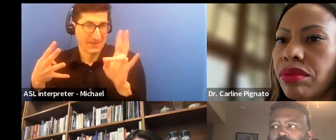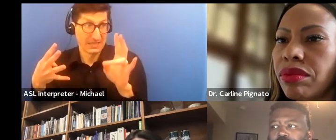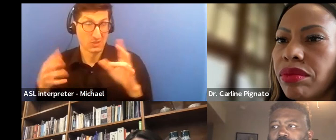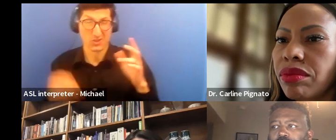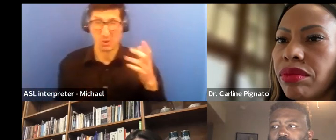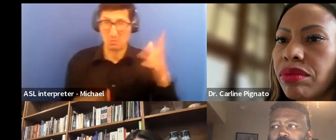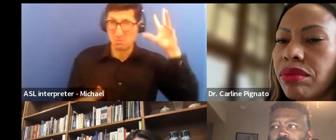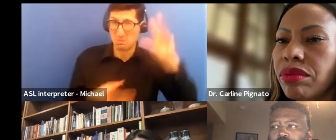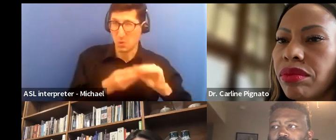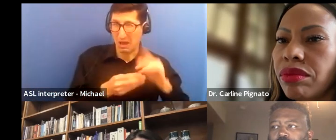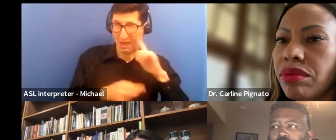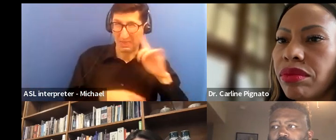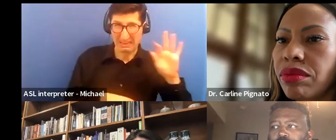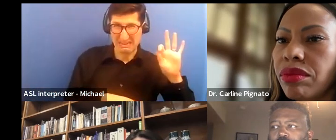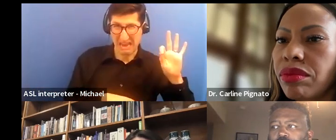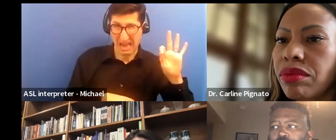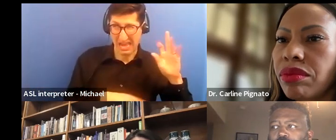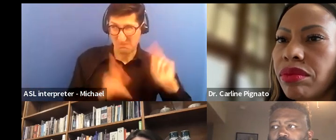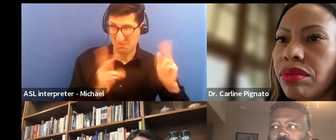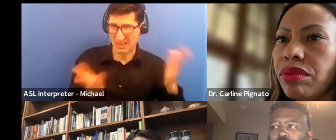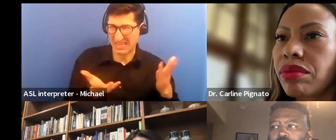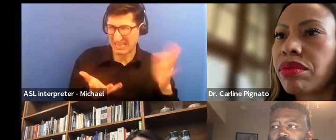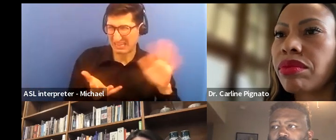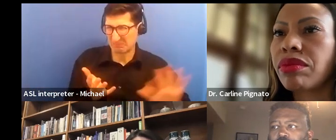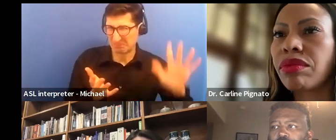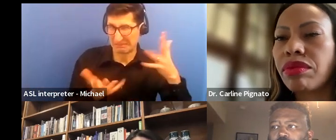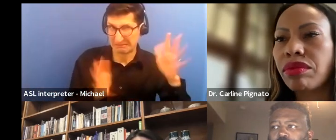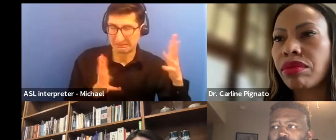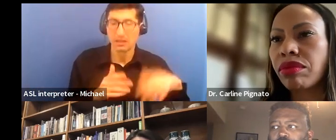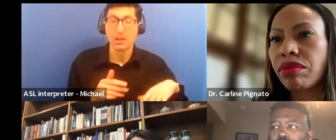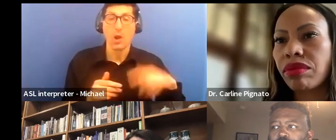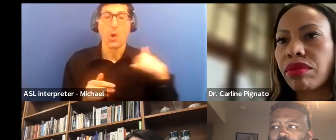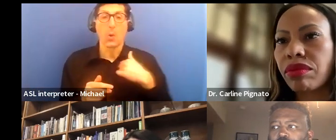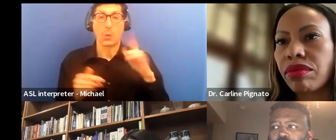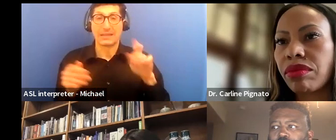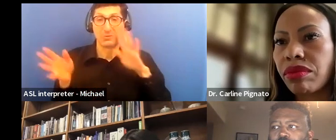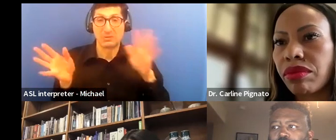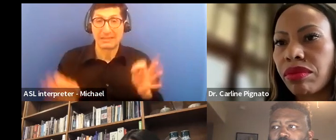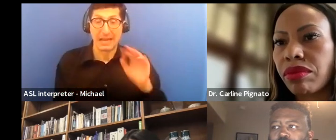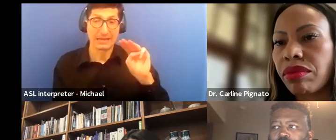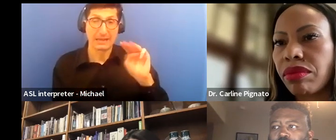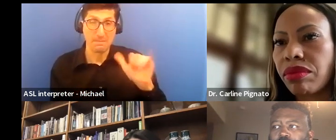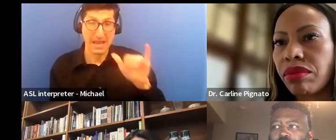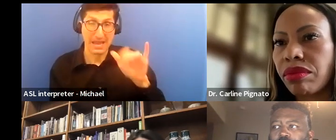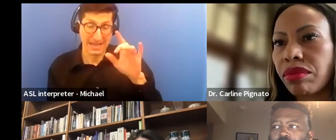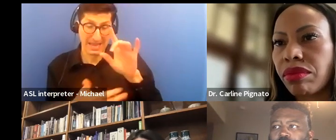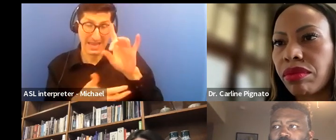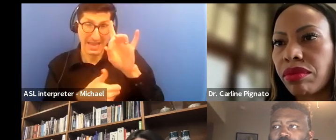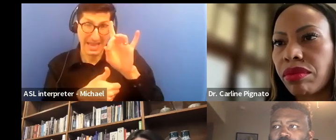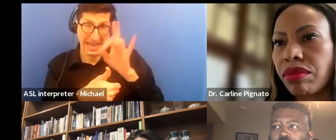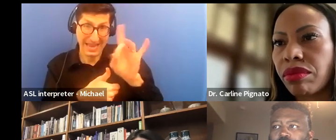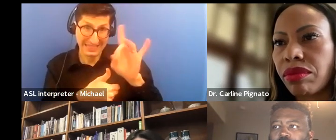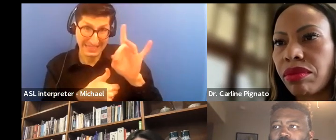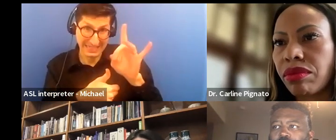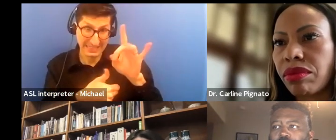or however many of us there are around the table today, we need to identify either the 18th, the 19th, or the 20th to be together